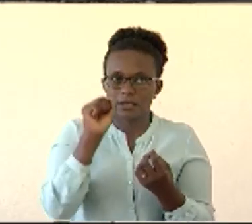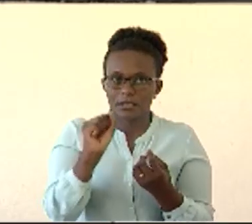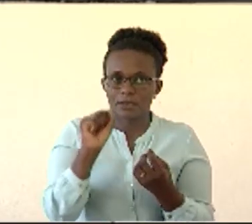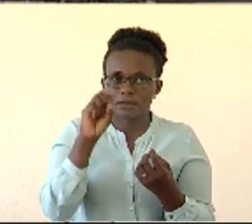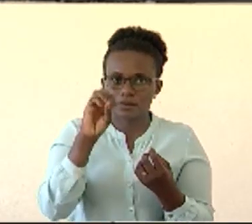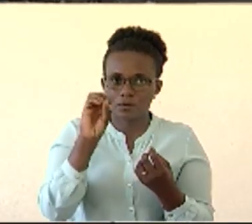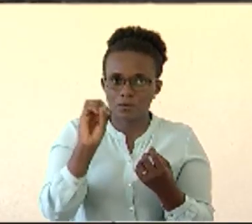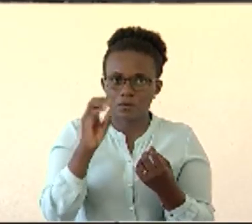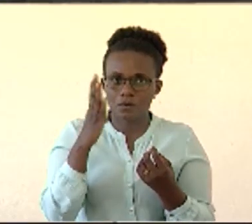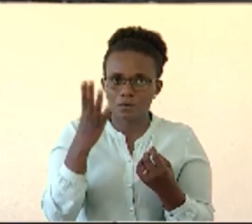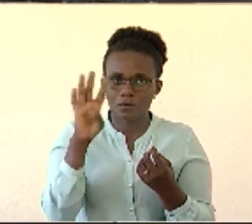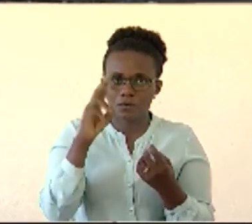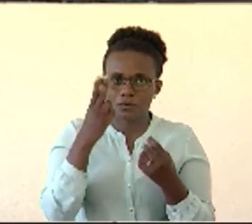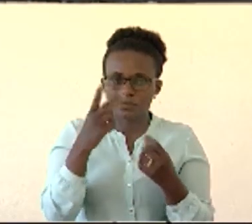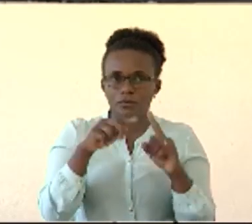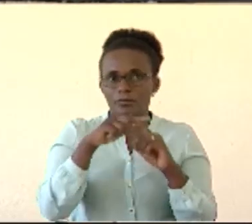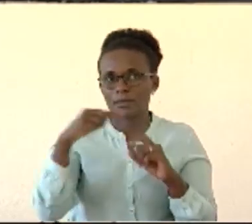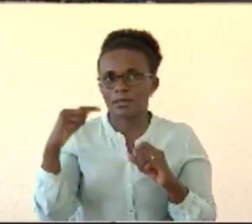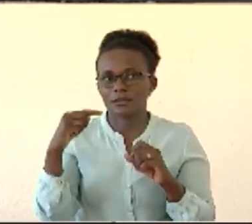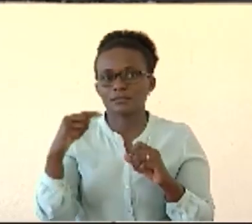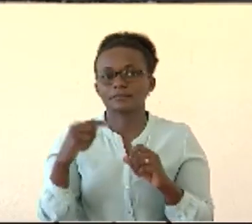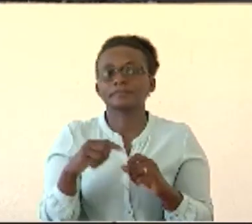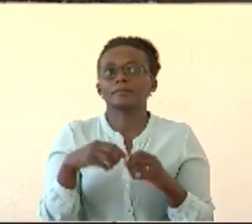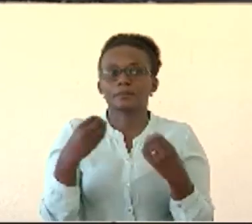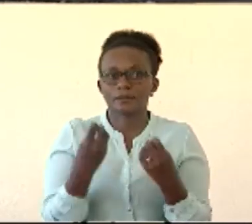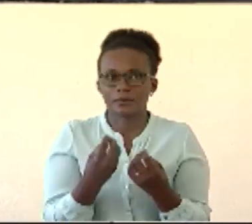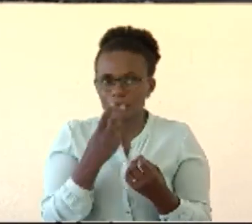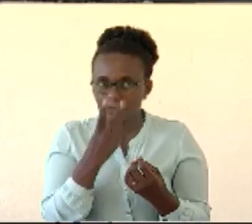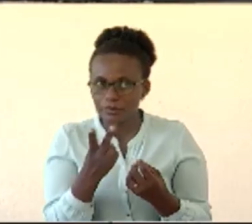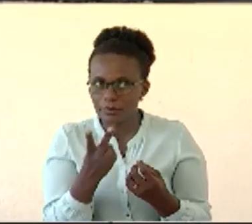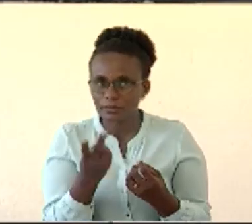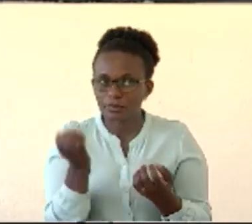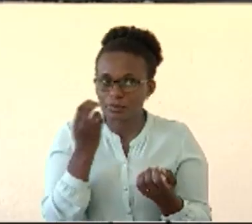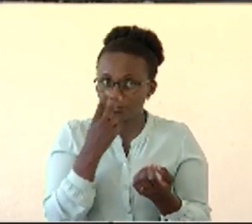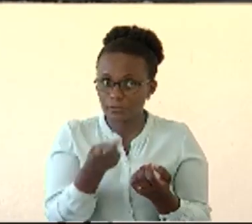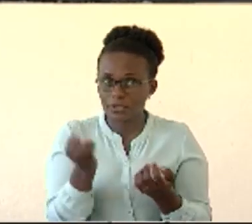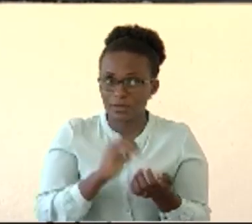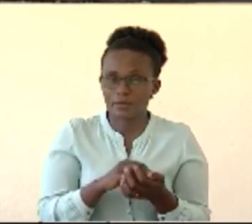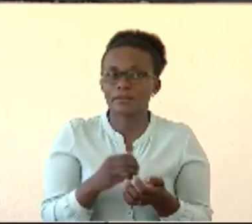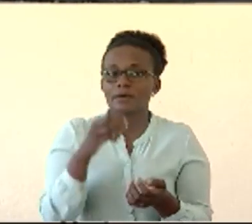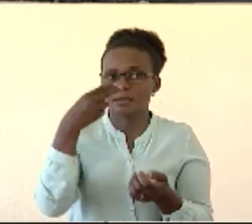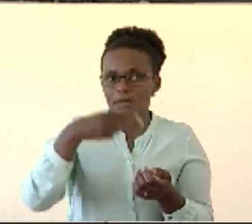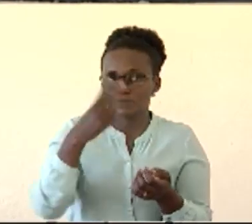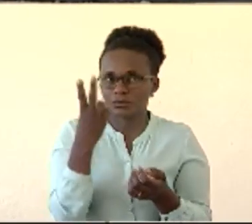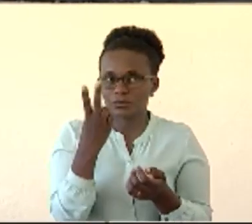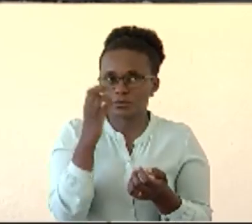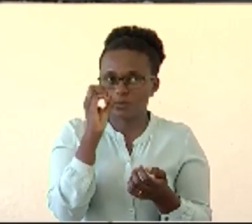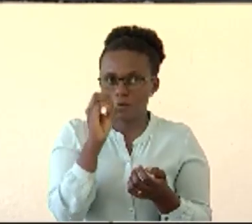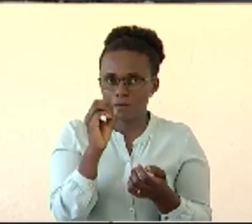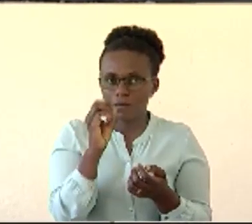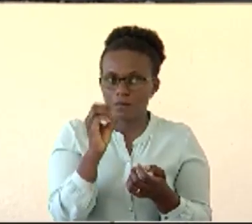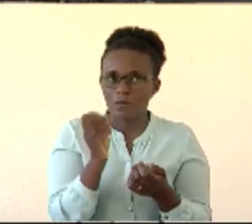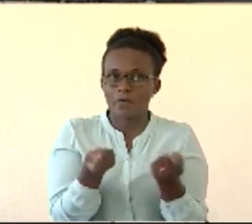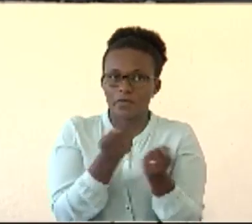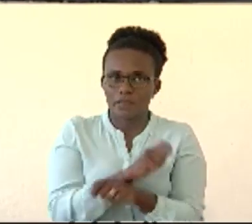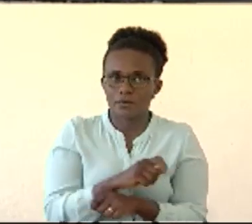water present, so you have the hydrogen ions and you have the OH ions. So this time